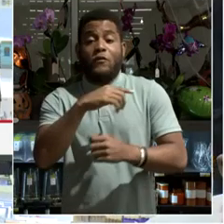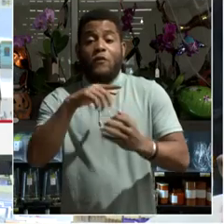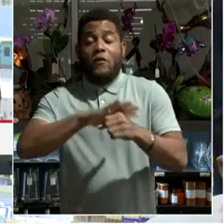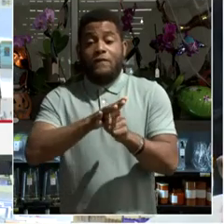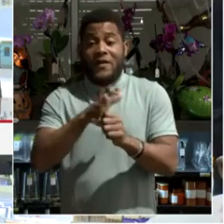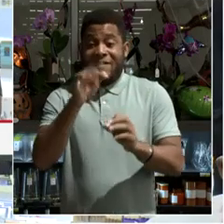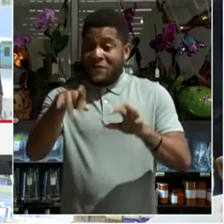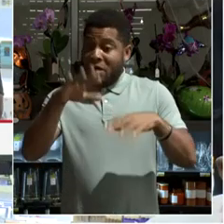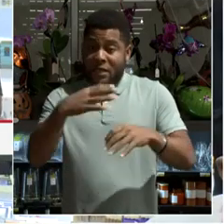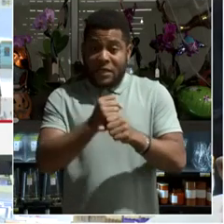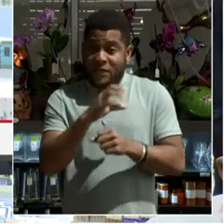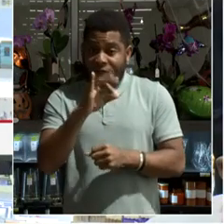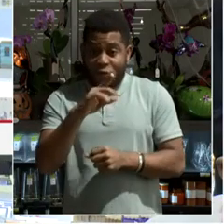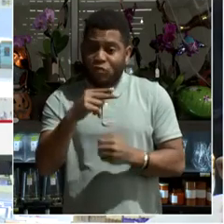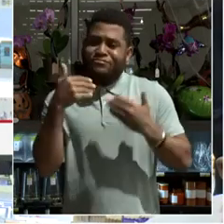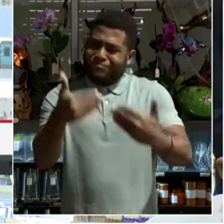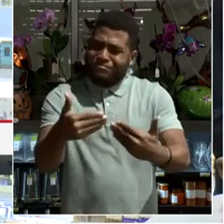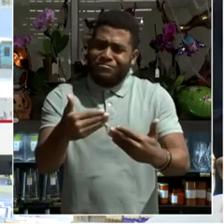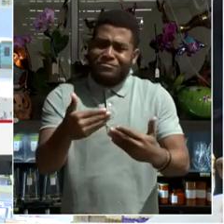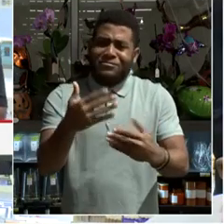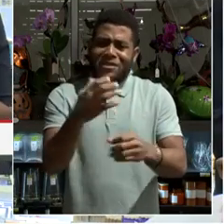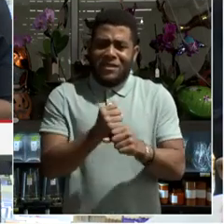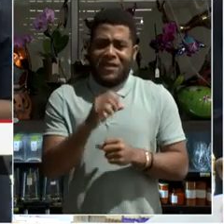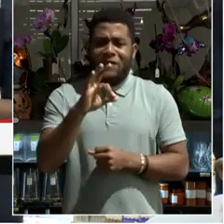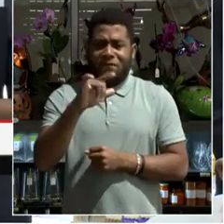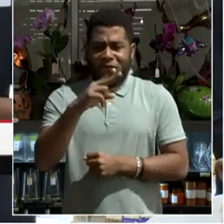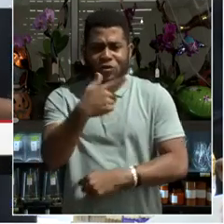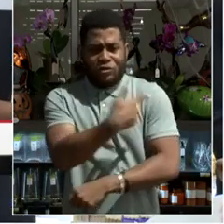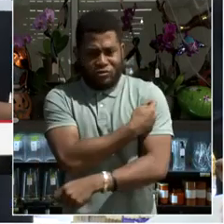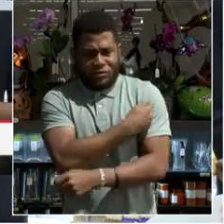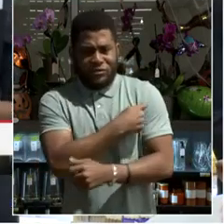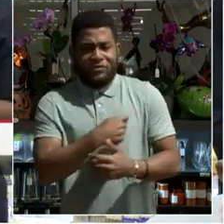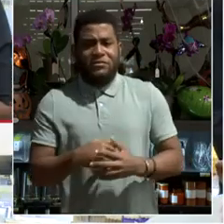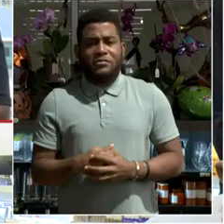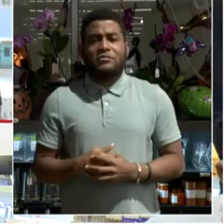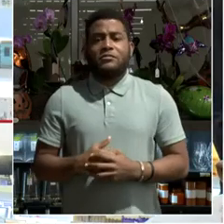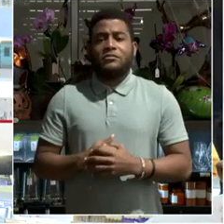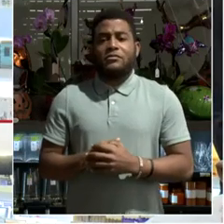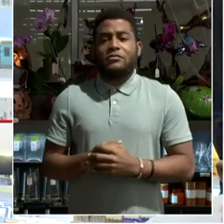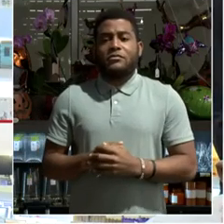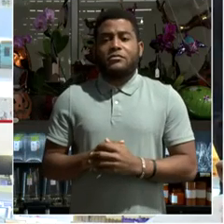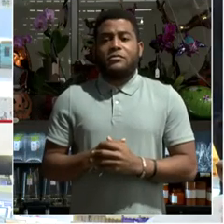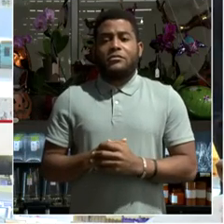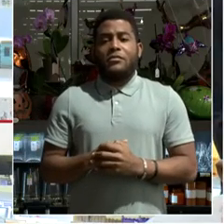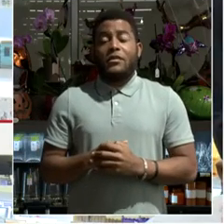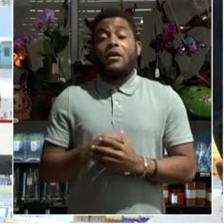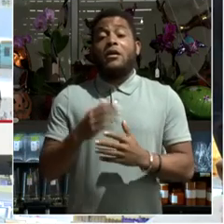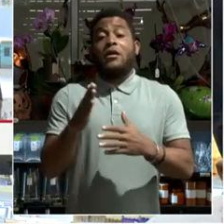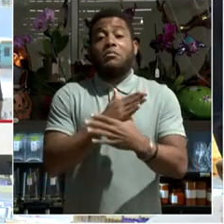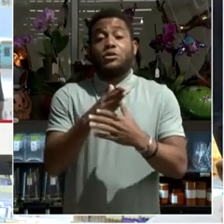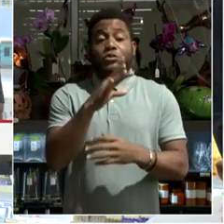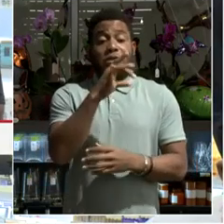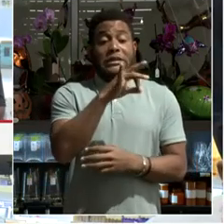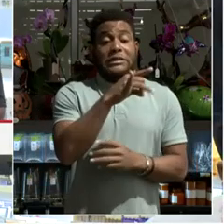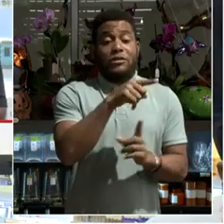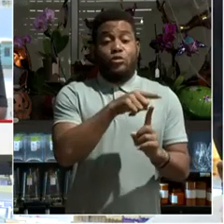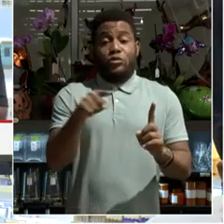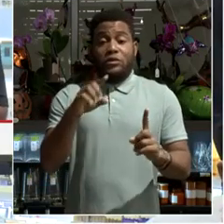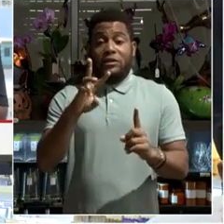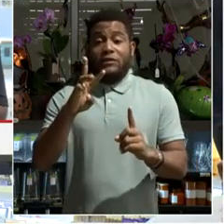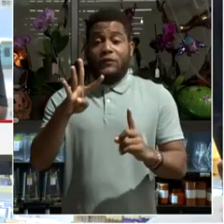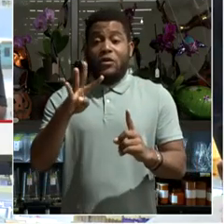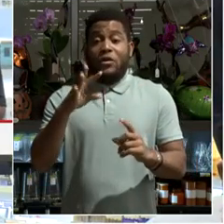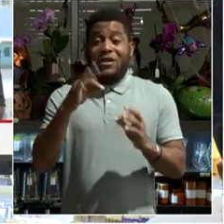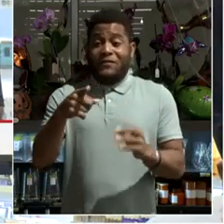over the age of 65, we recommend that you get a booster. If you're between 18 and 64, and you have high-risk